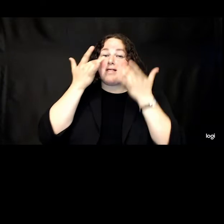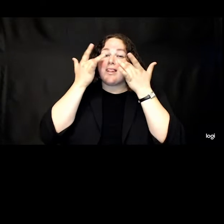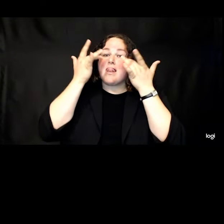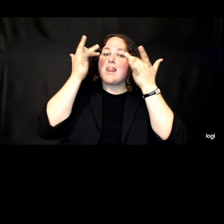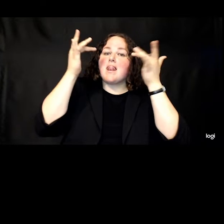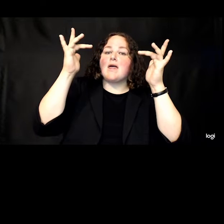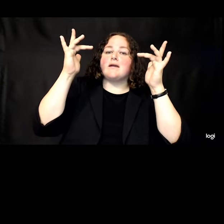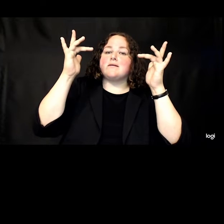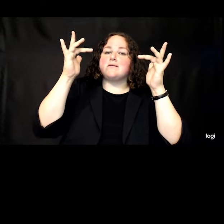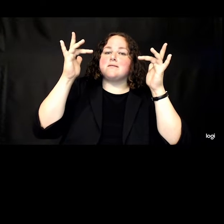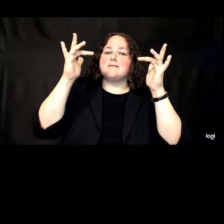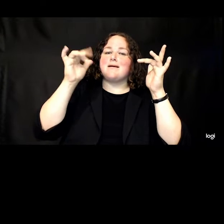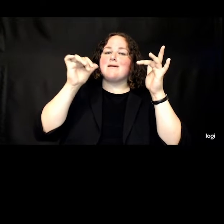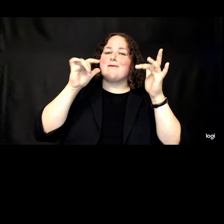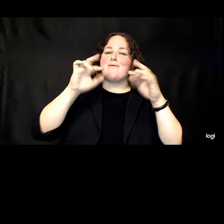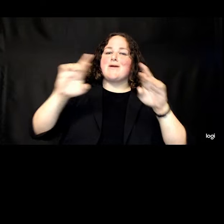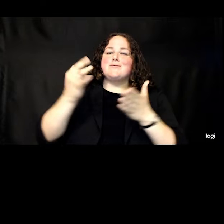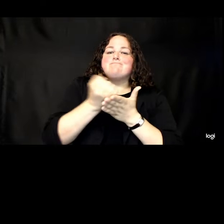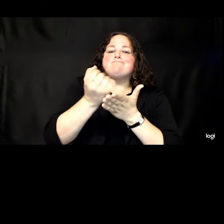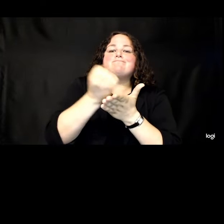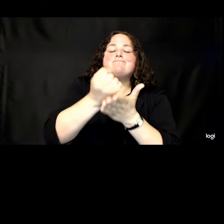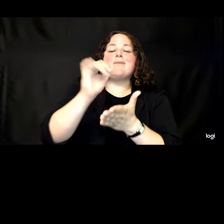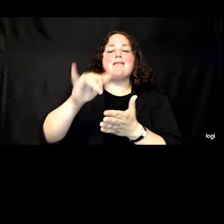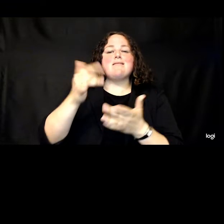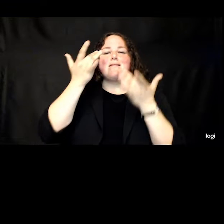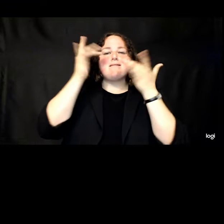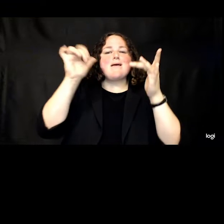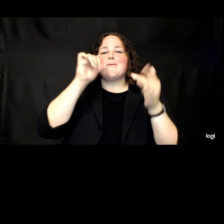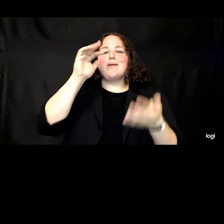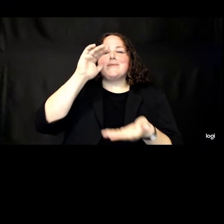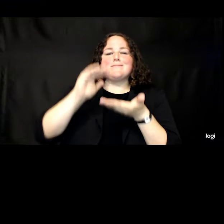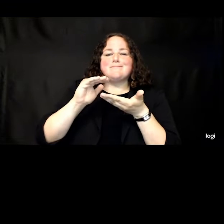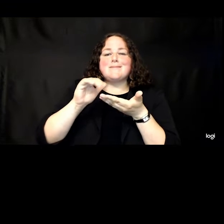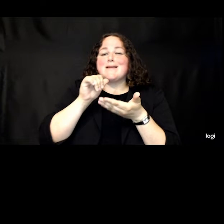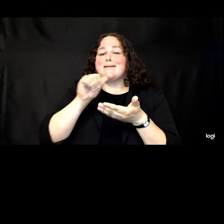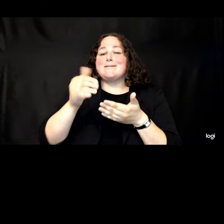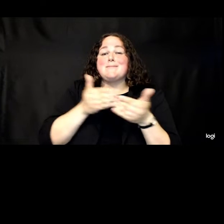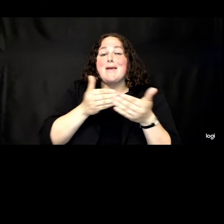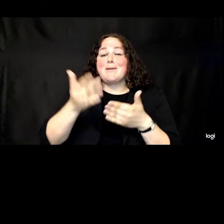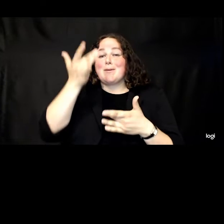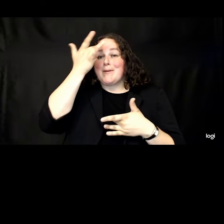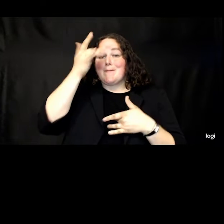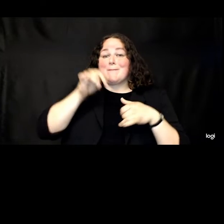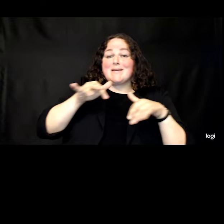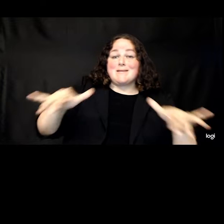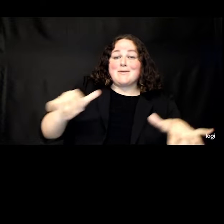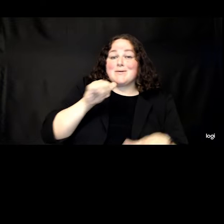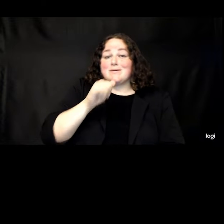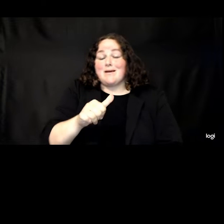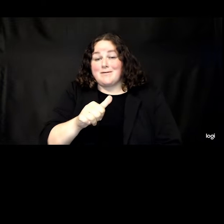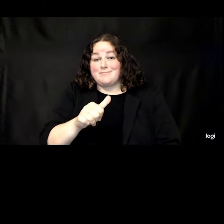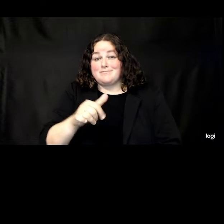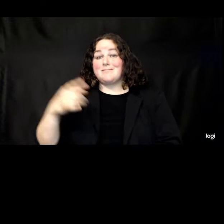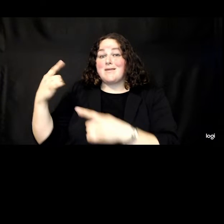in your eyes that could never be dimmed, even throughout a pandemic. Over the years, we've had many conversations,